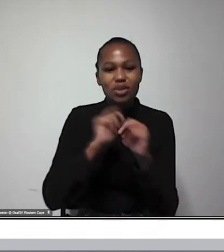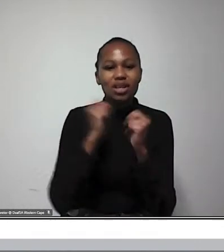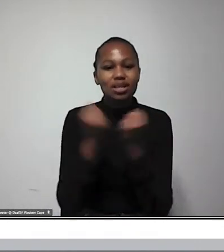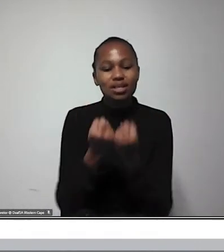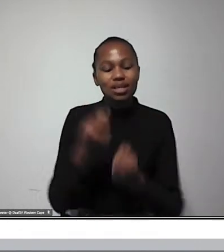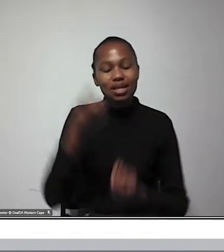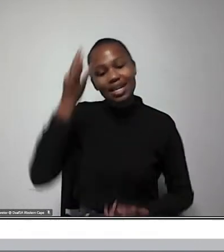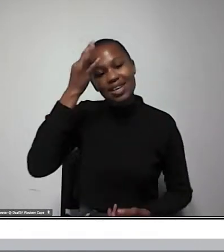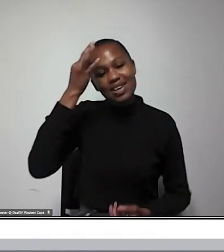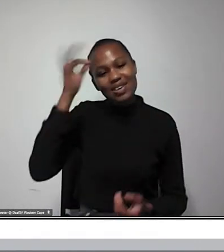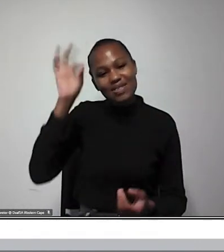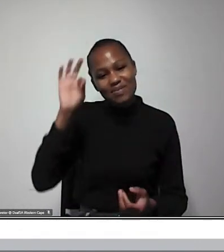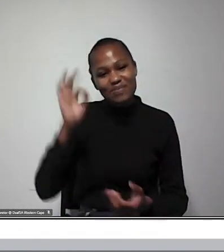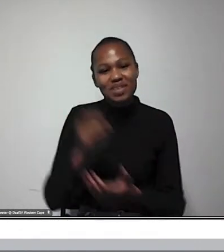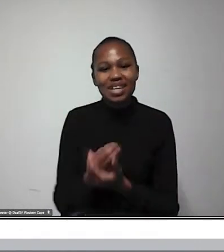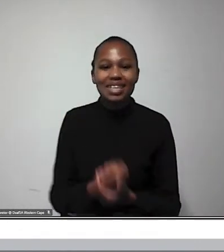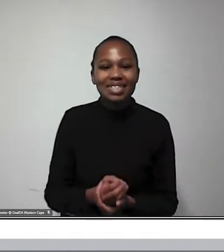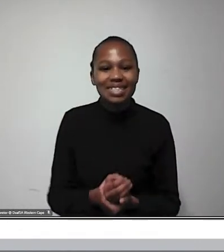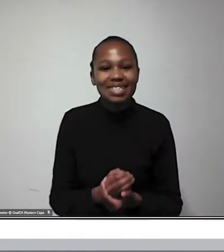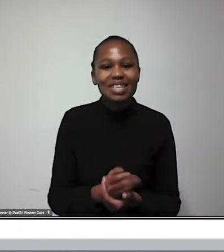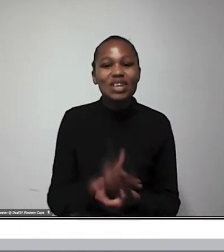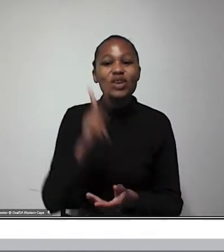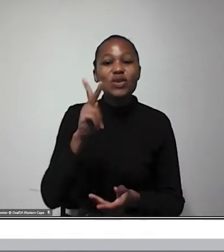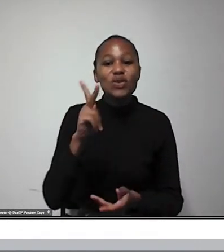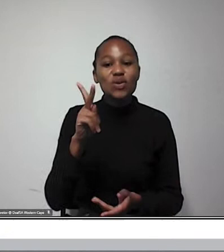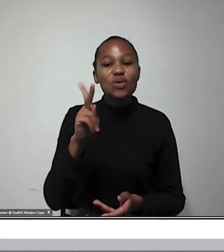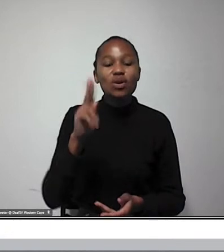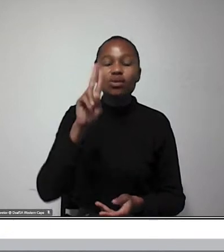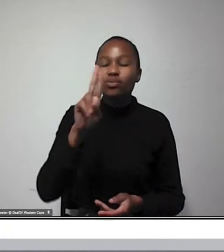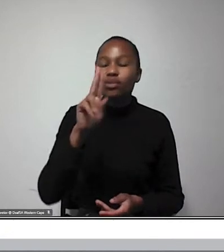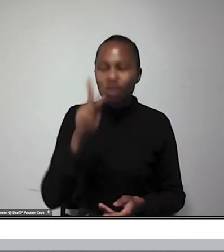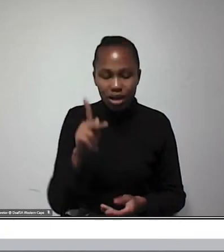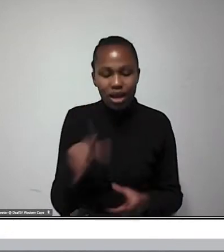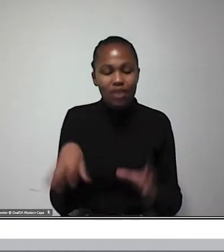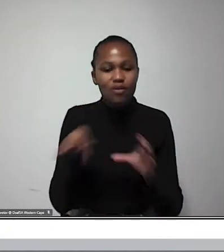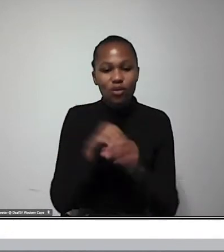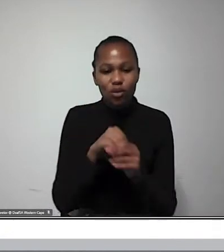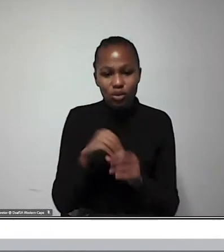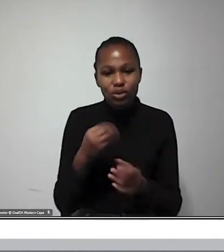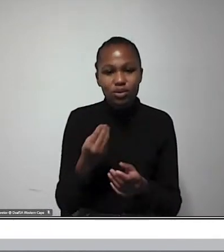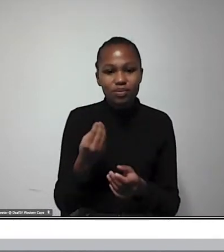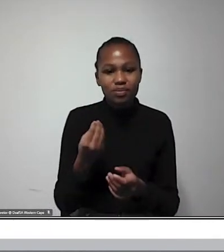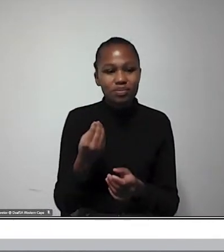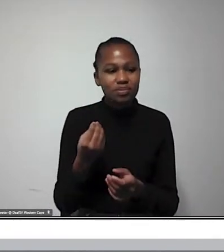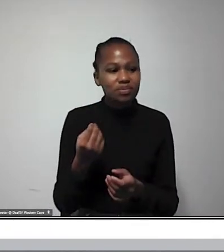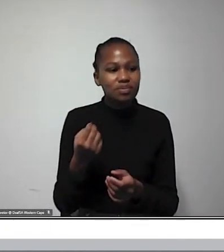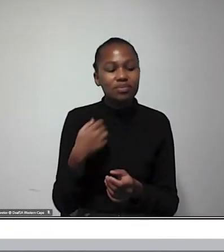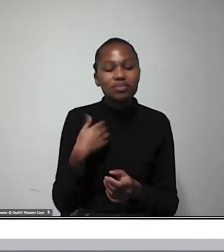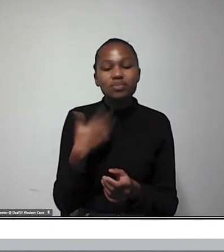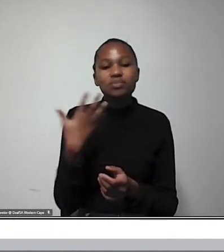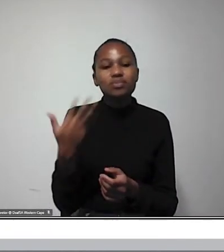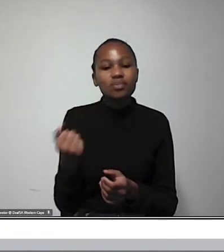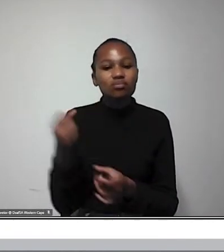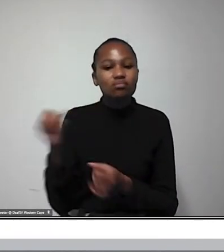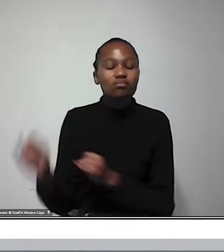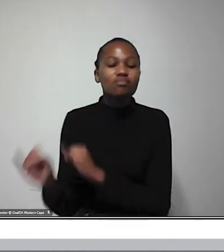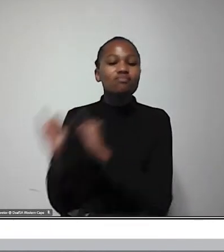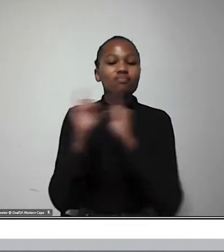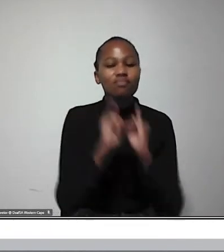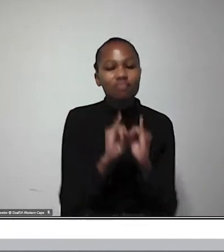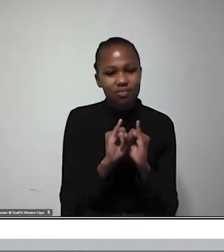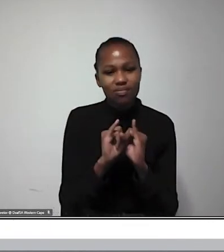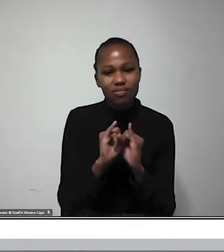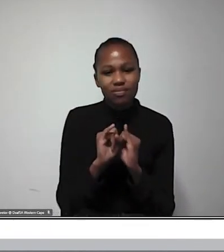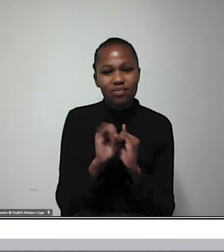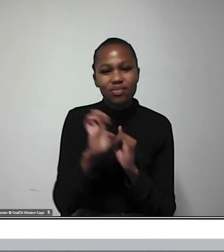and Ukrainian war. And I note your resolution and support your resolution as well, that we invite DTIC. And